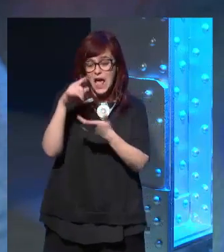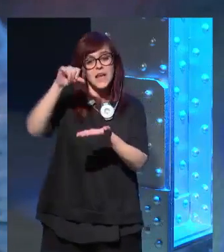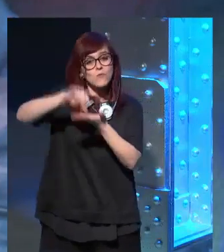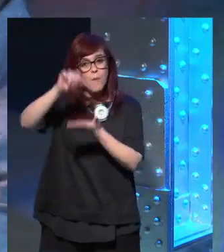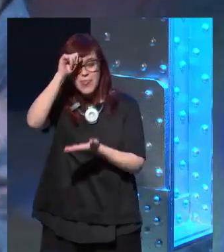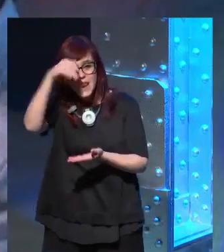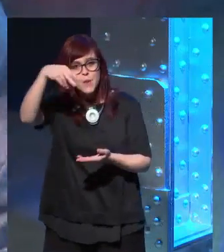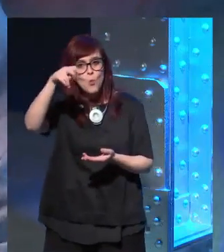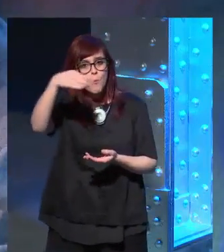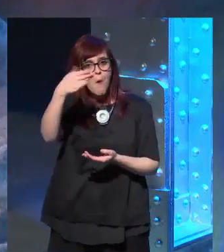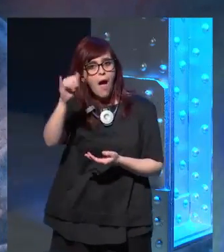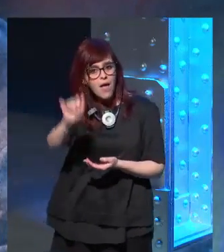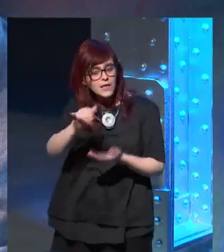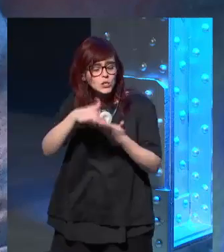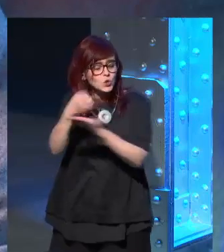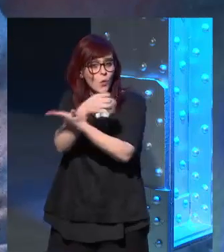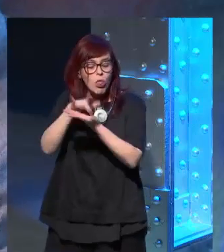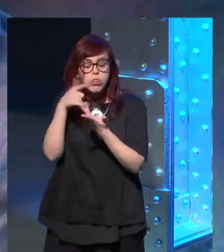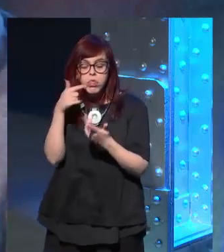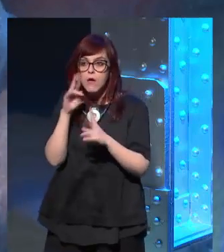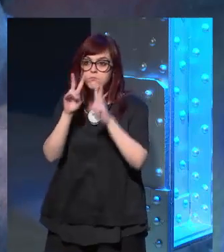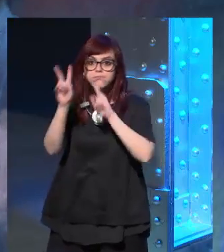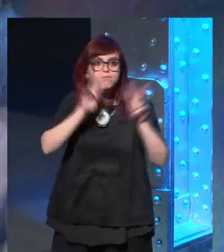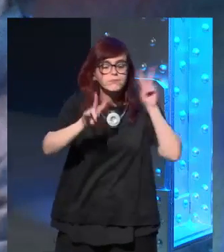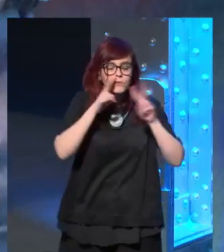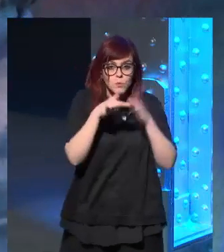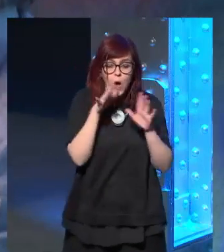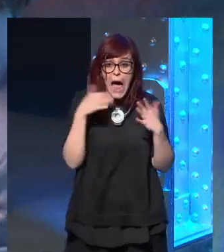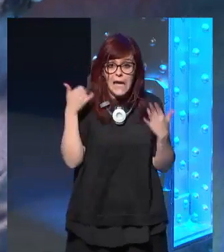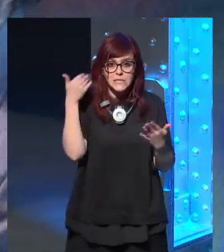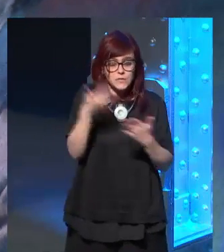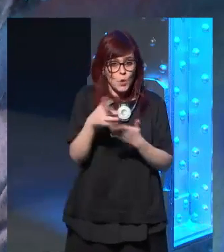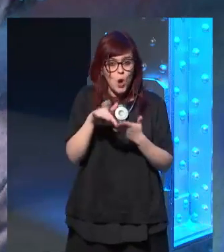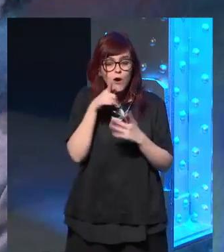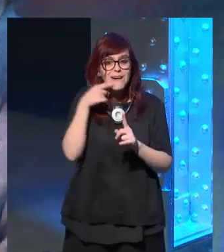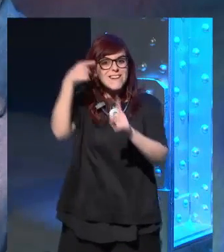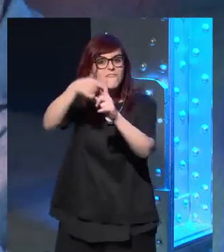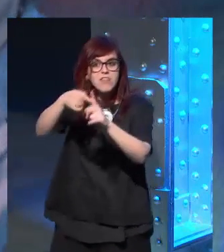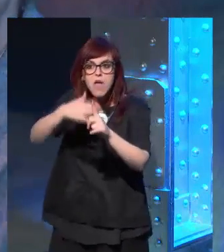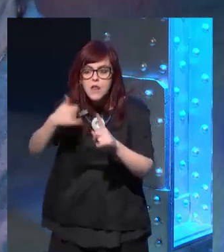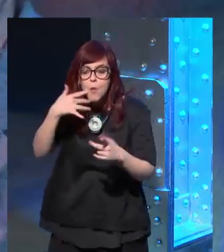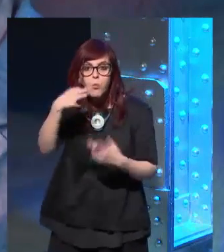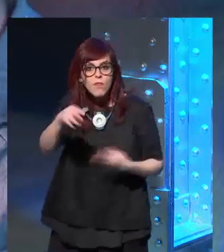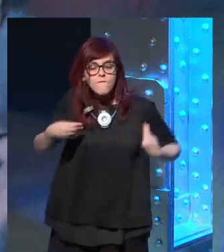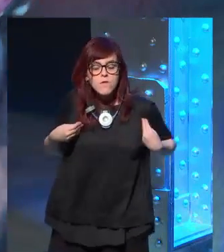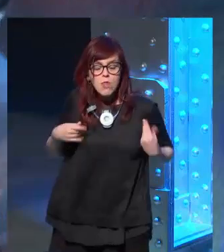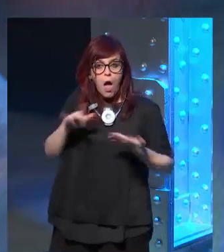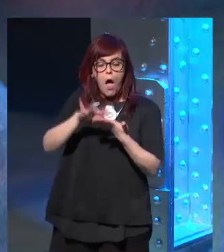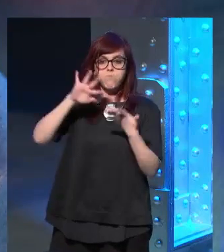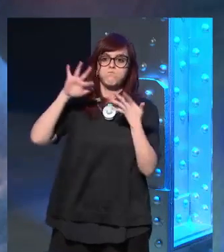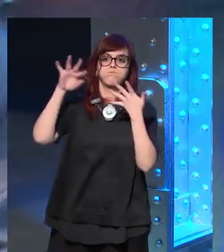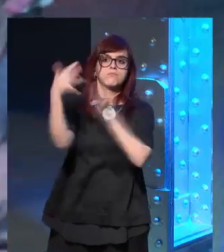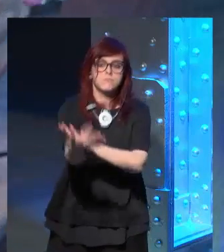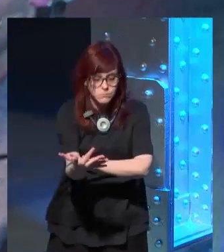world, and their frame of reference, their reference point in terms of what is possible within a life, the ladder that